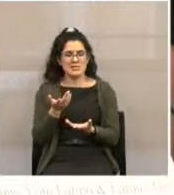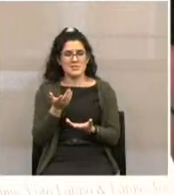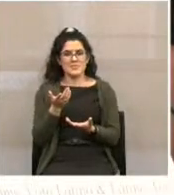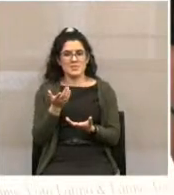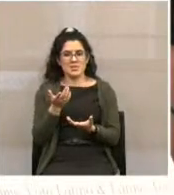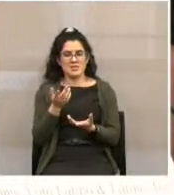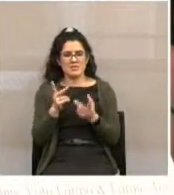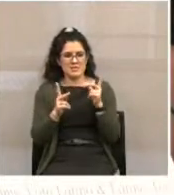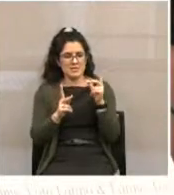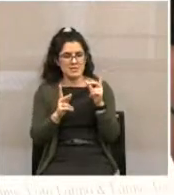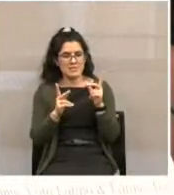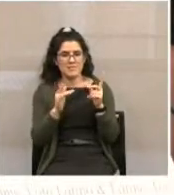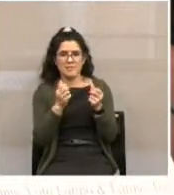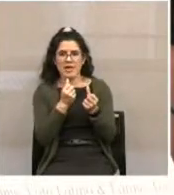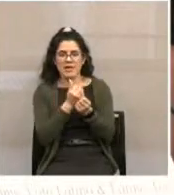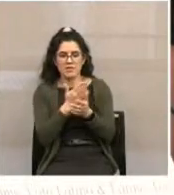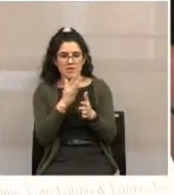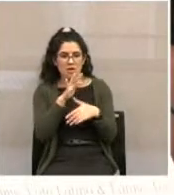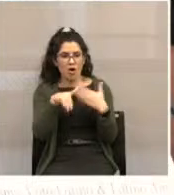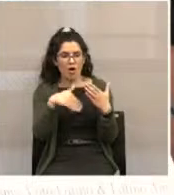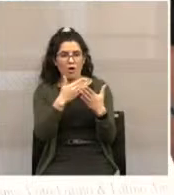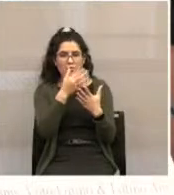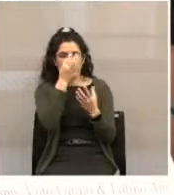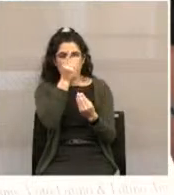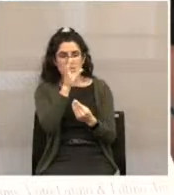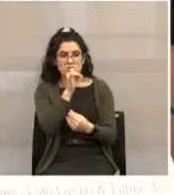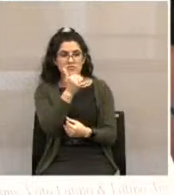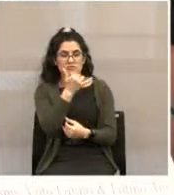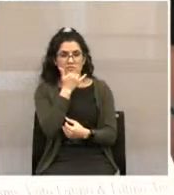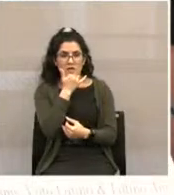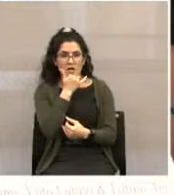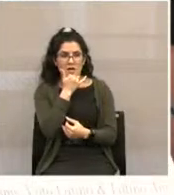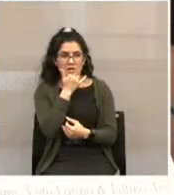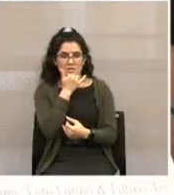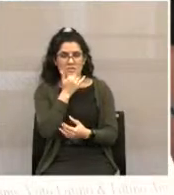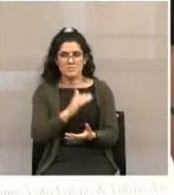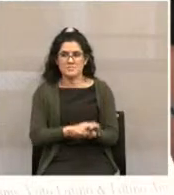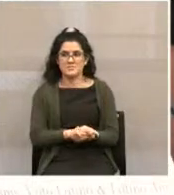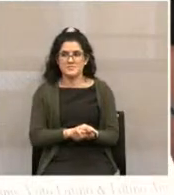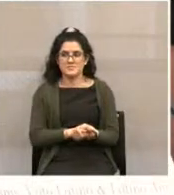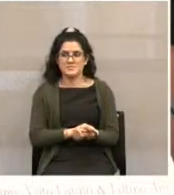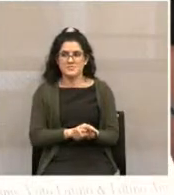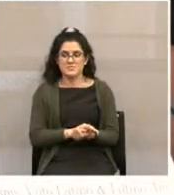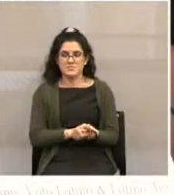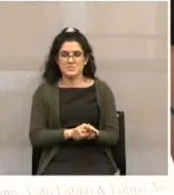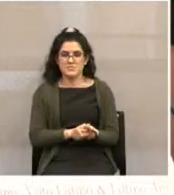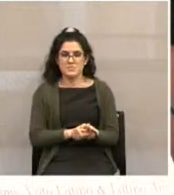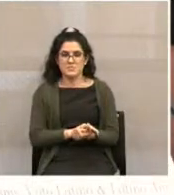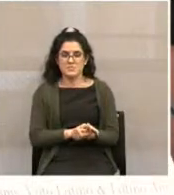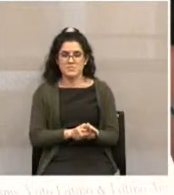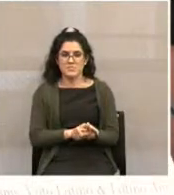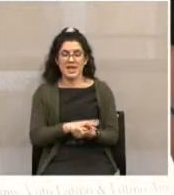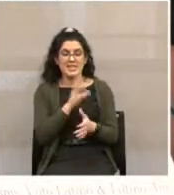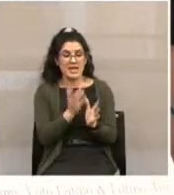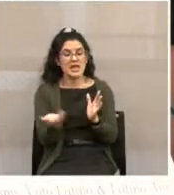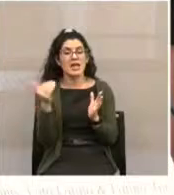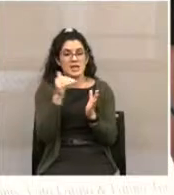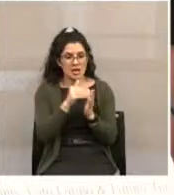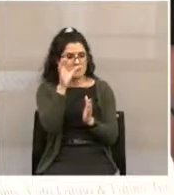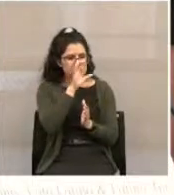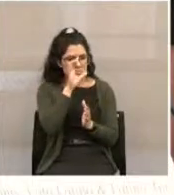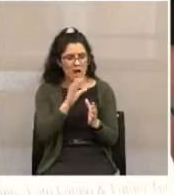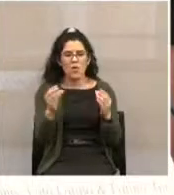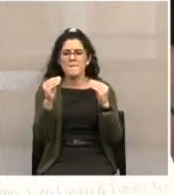these platforms are providing them disinformation as reputable sources of information, and then sought out those platforms again when seeking out